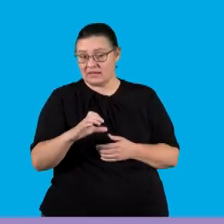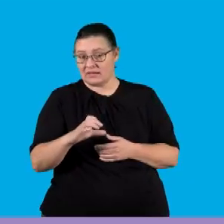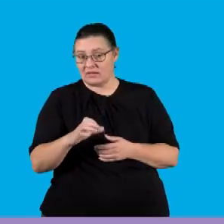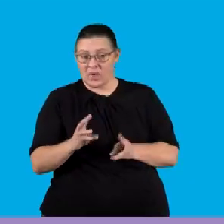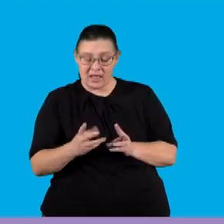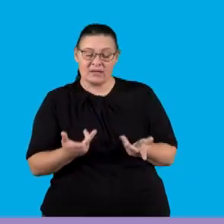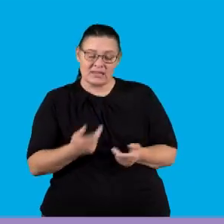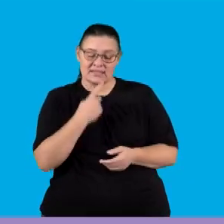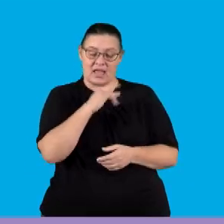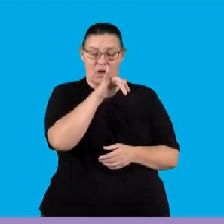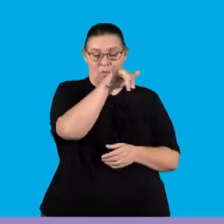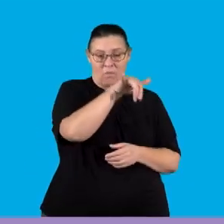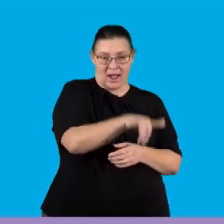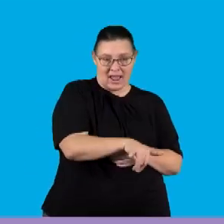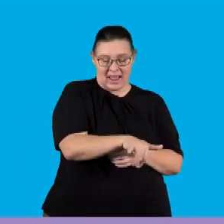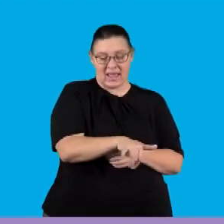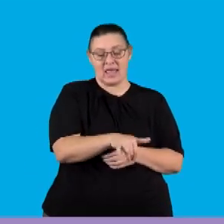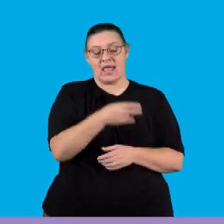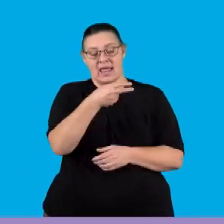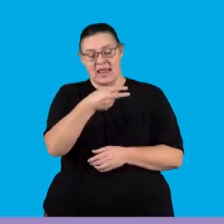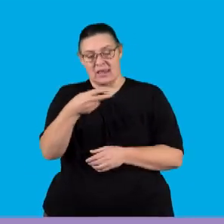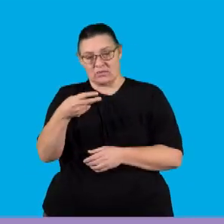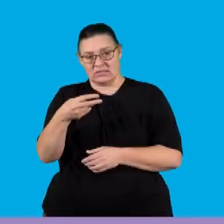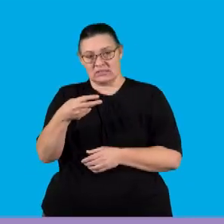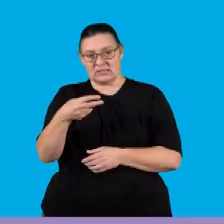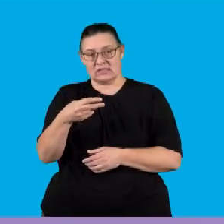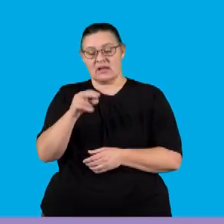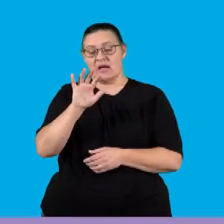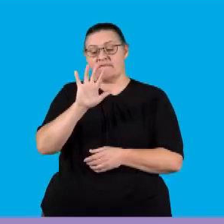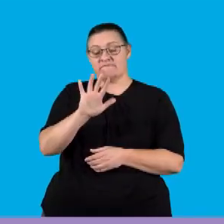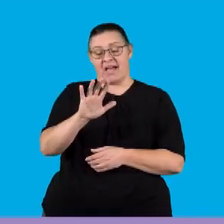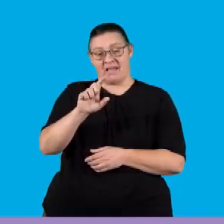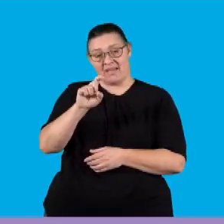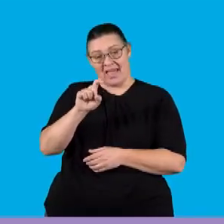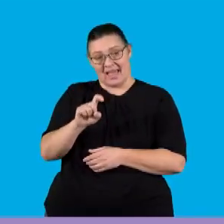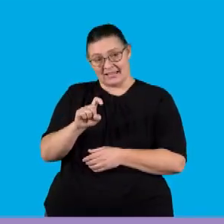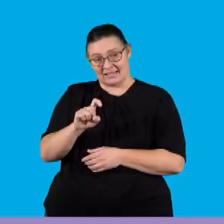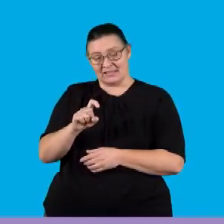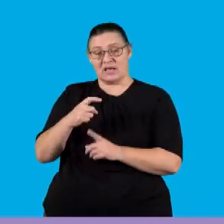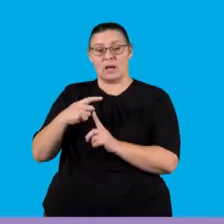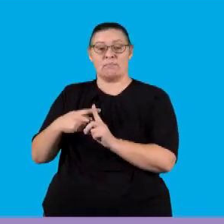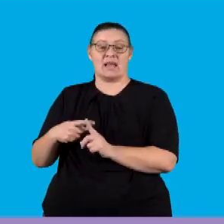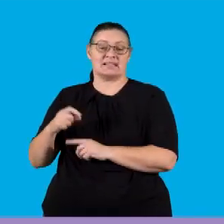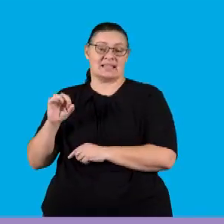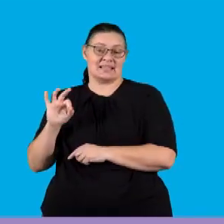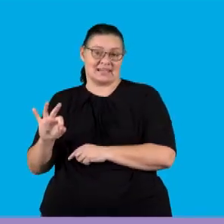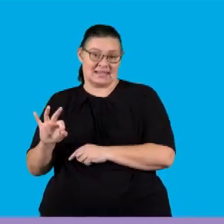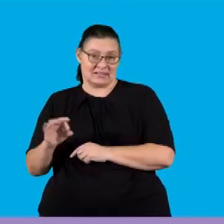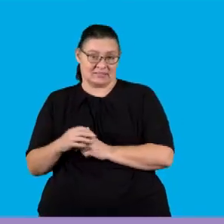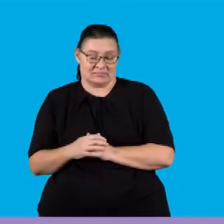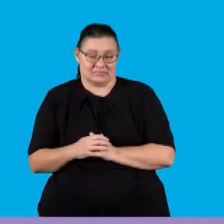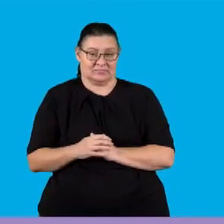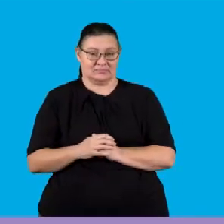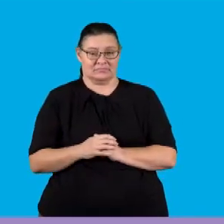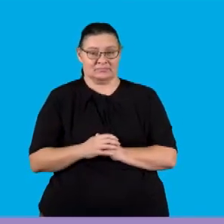form? Yes, we are going to use a y. And then how do we represent the 5 being multiplied by the